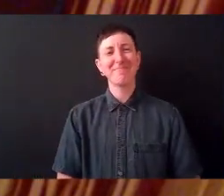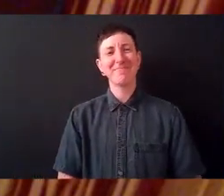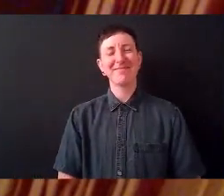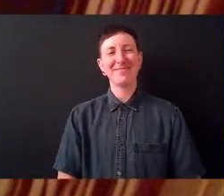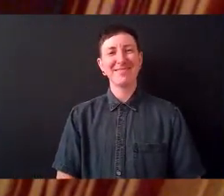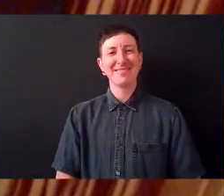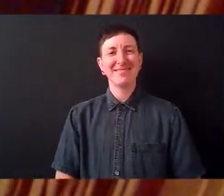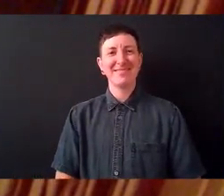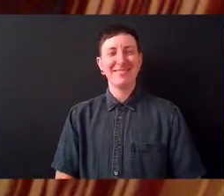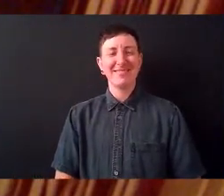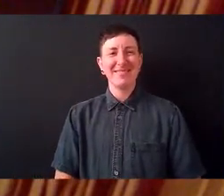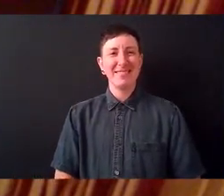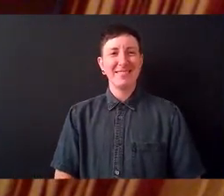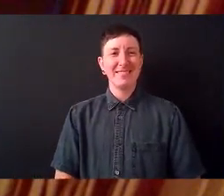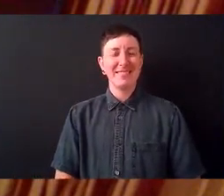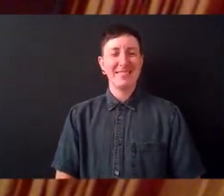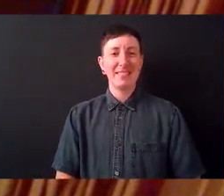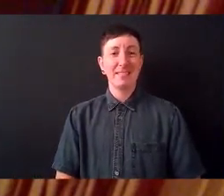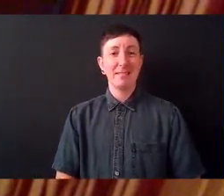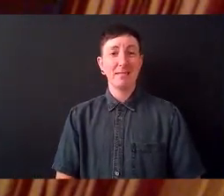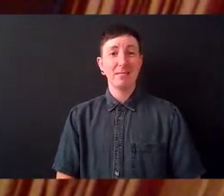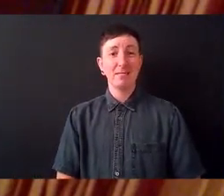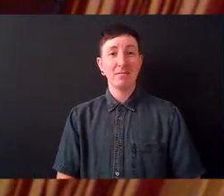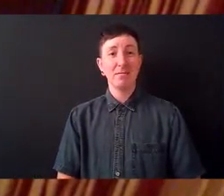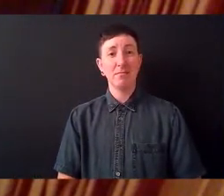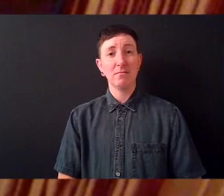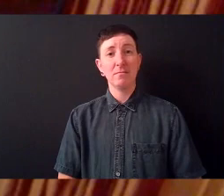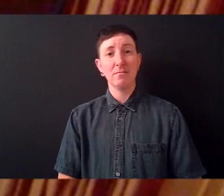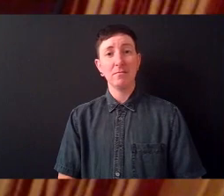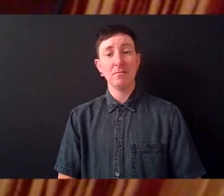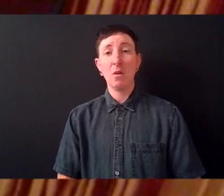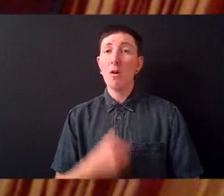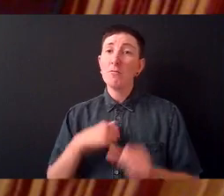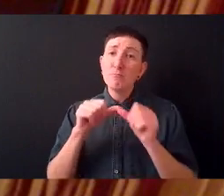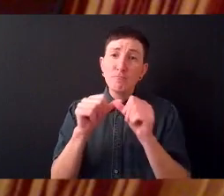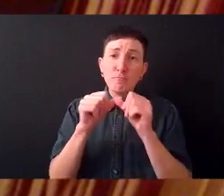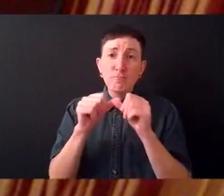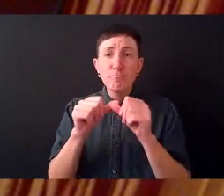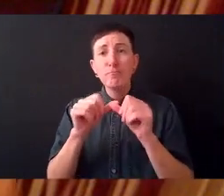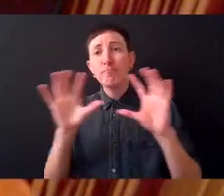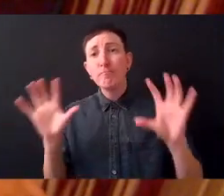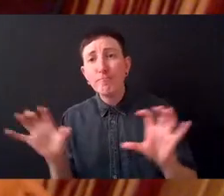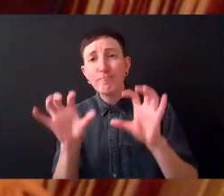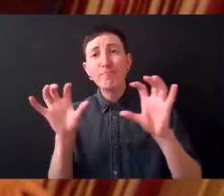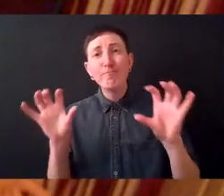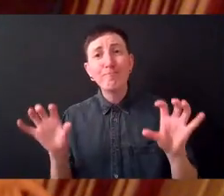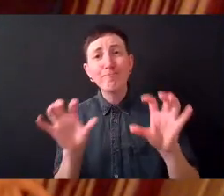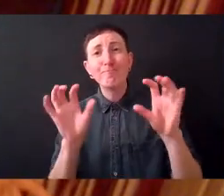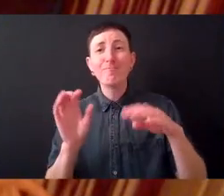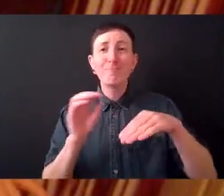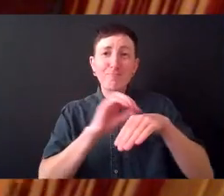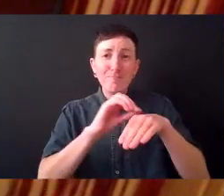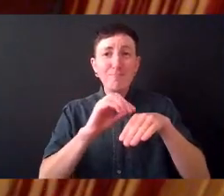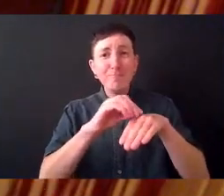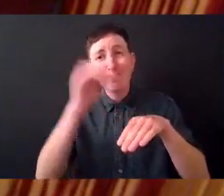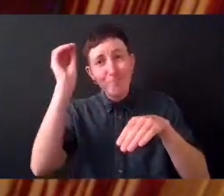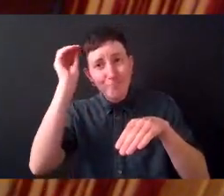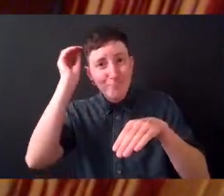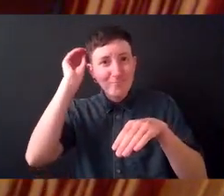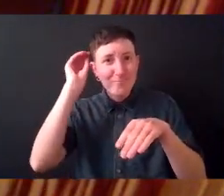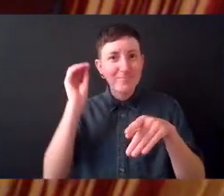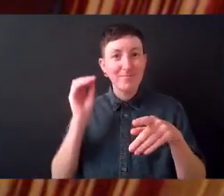So you can continue to add more and more things onto your puppets. What I really love about this guy right here is he has a little pair of